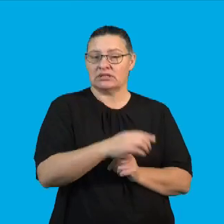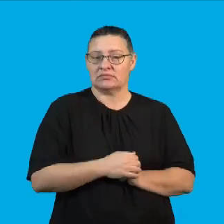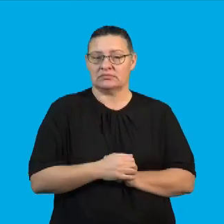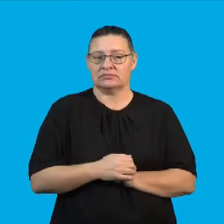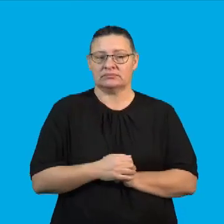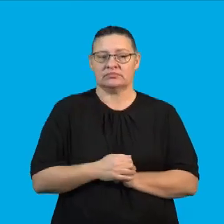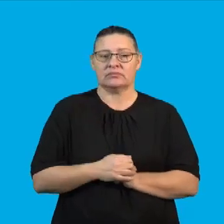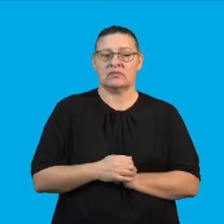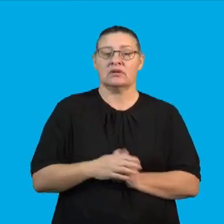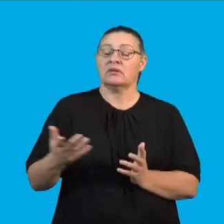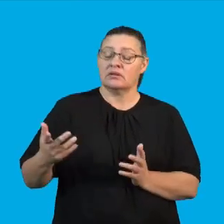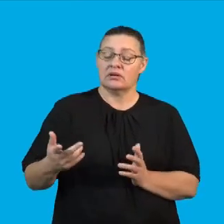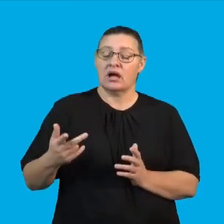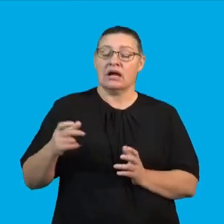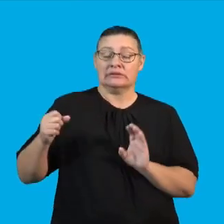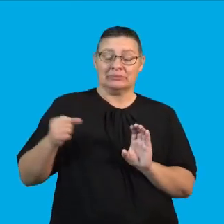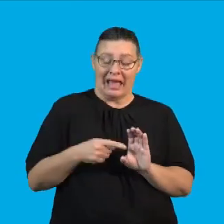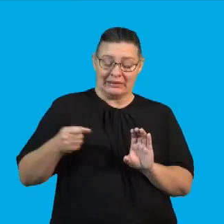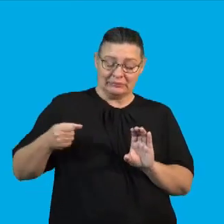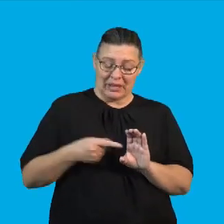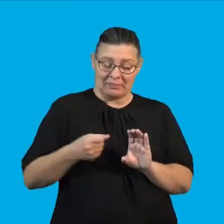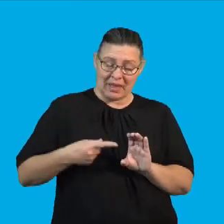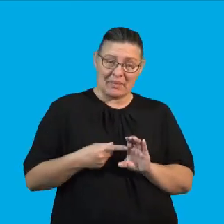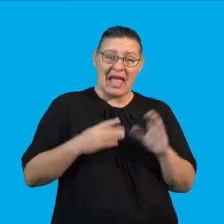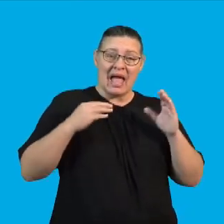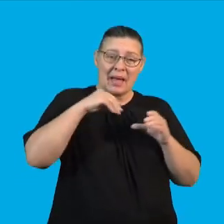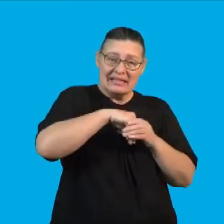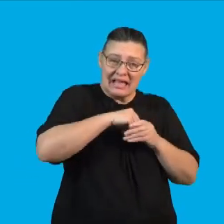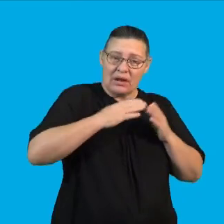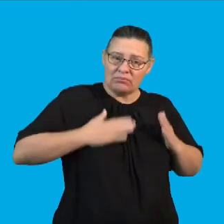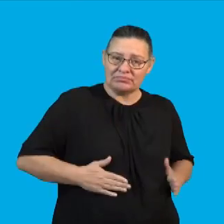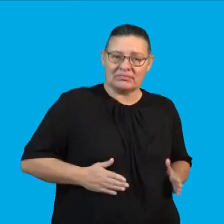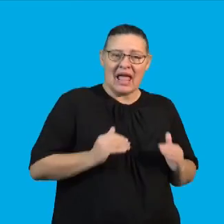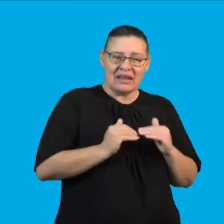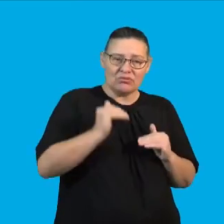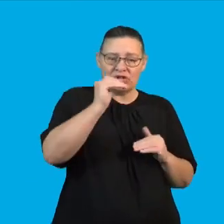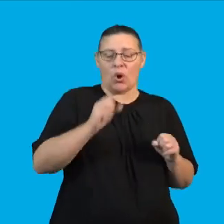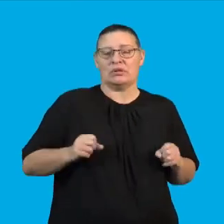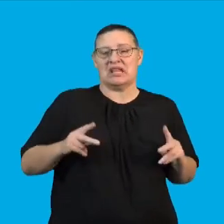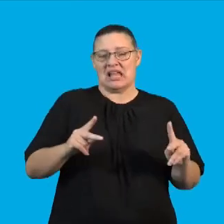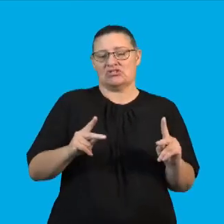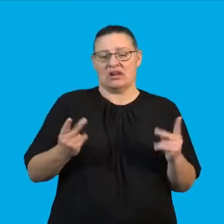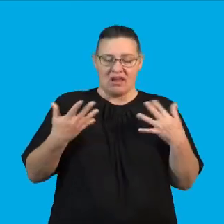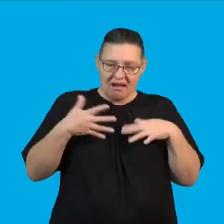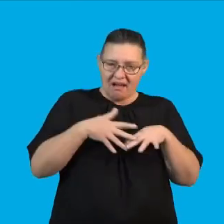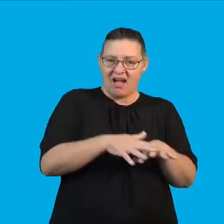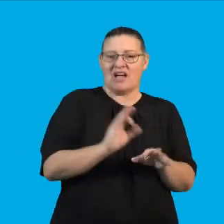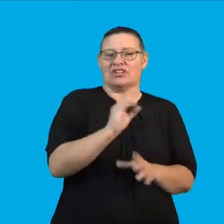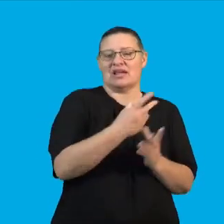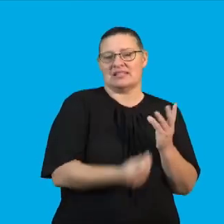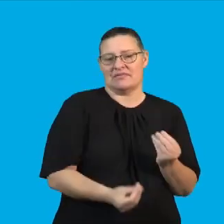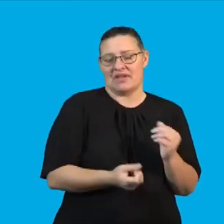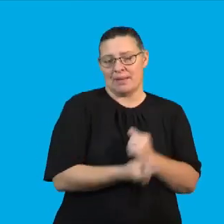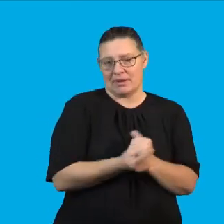see what our answer is. The answer is that you are explaining for 4 marks.